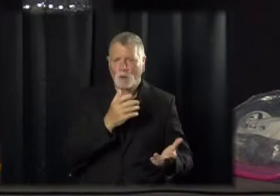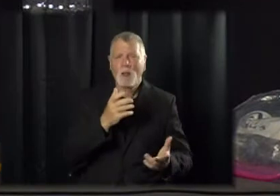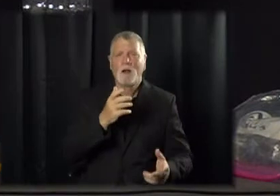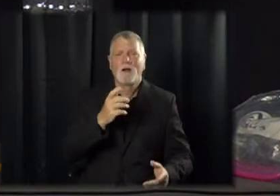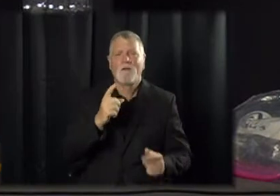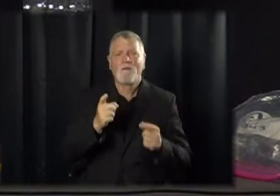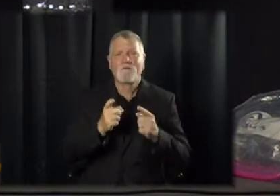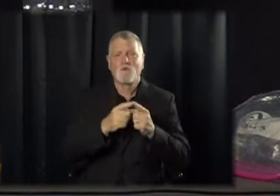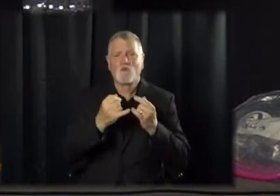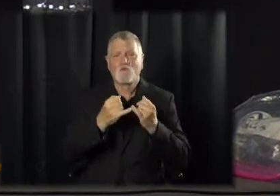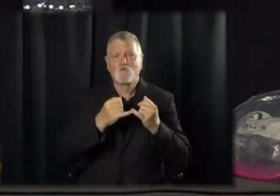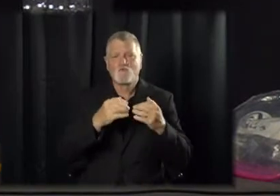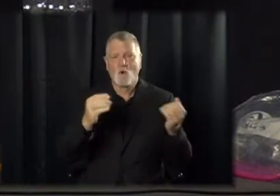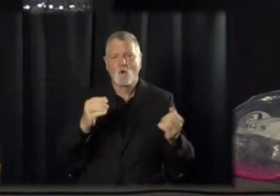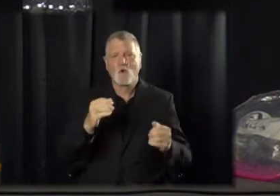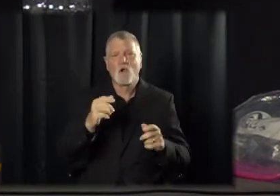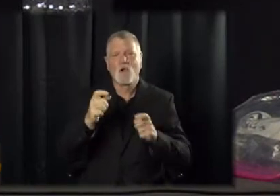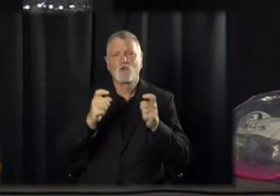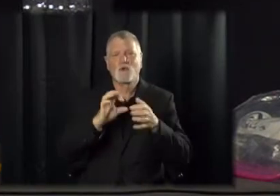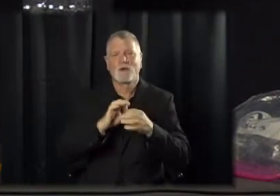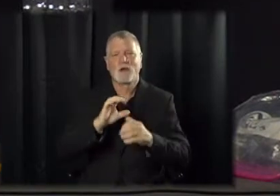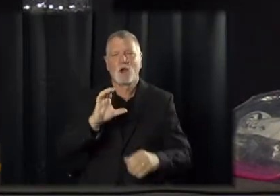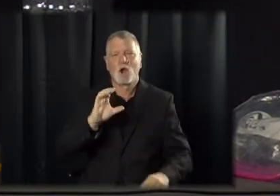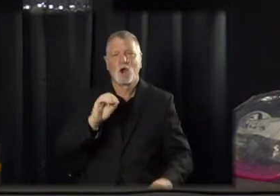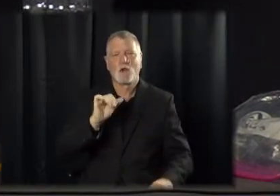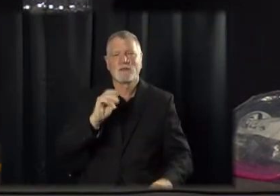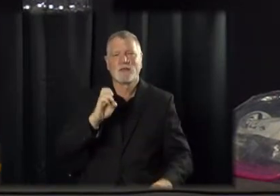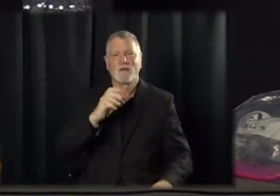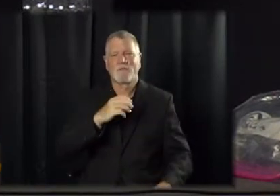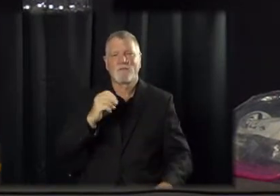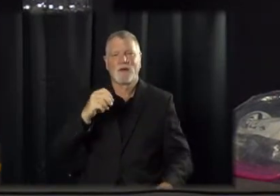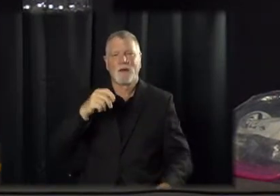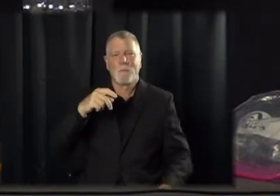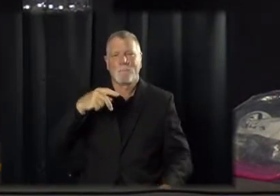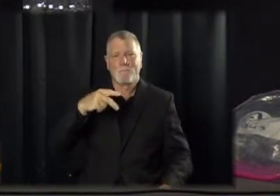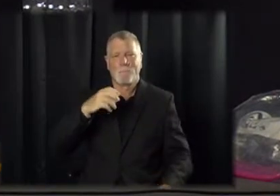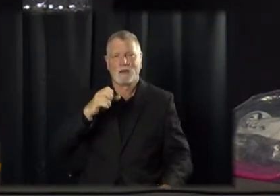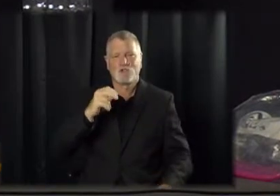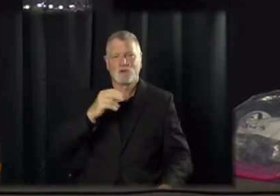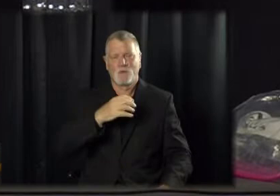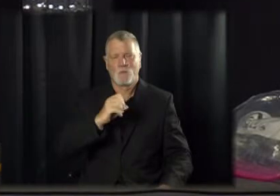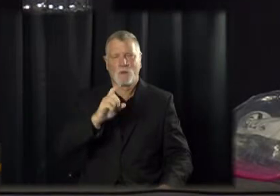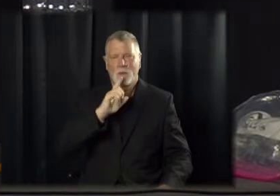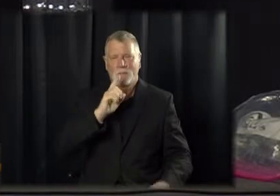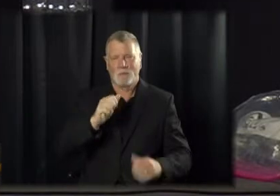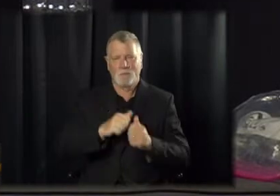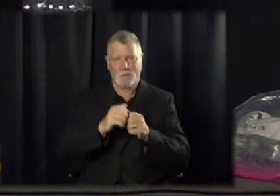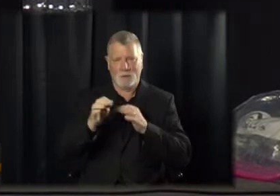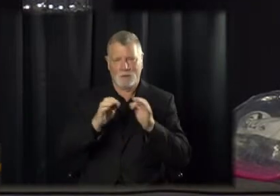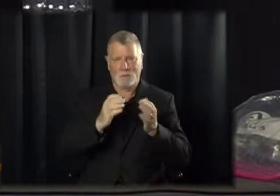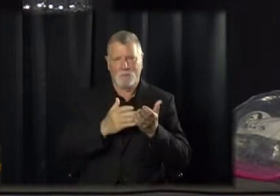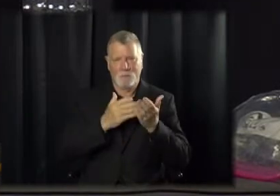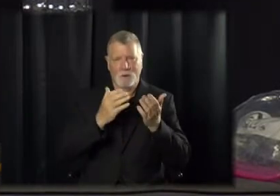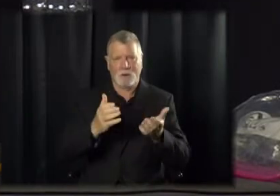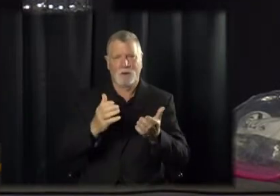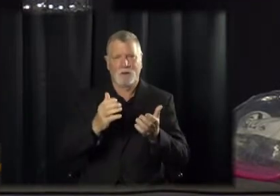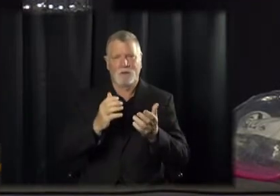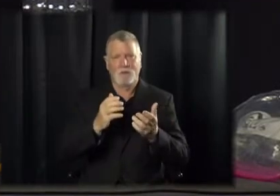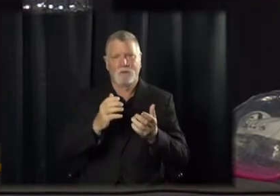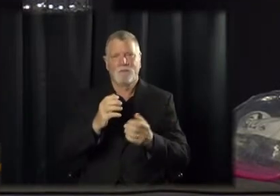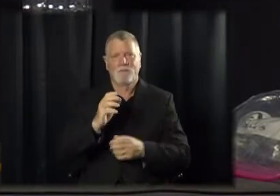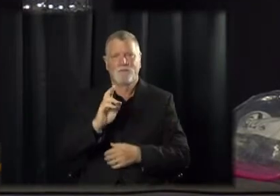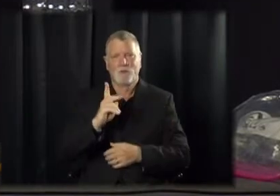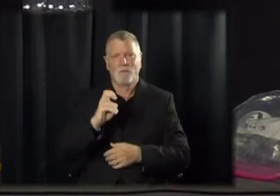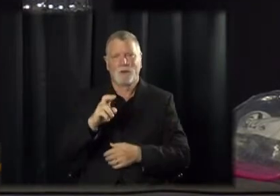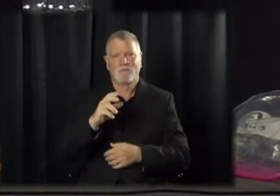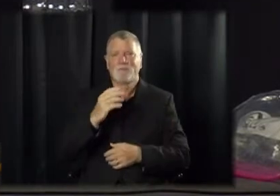front row. The director of Kosak, UPR, and Pensions will be describing and presenting the UPR fiscal plan.